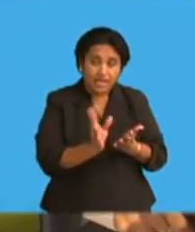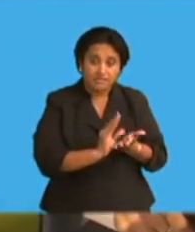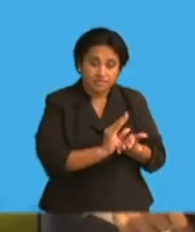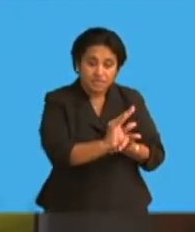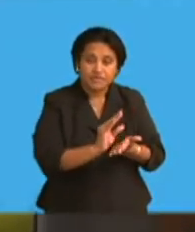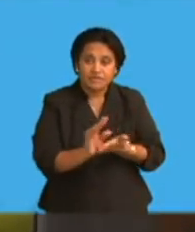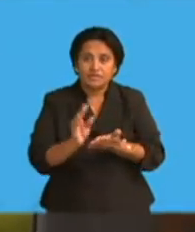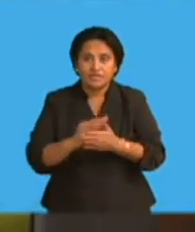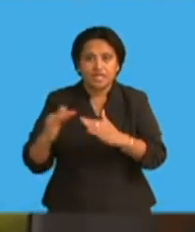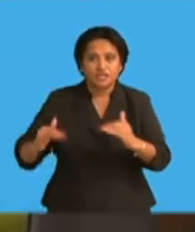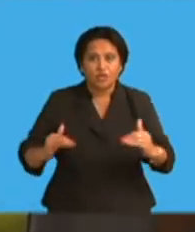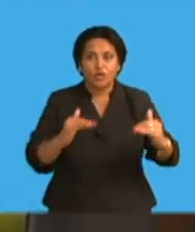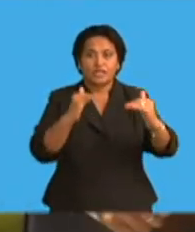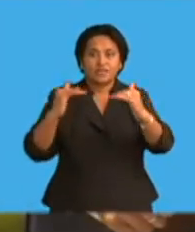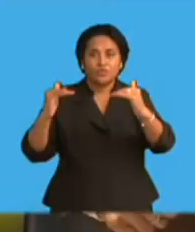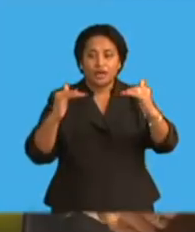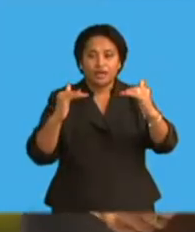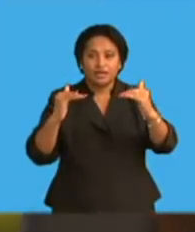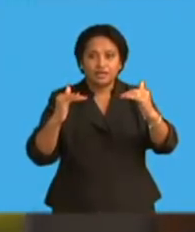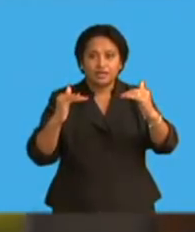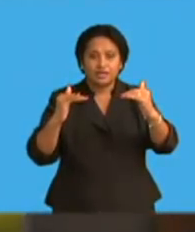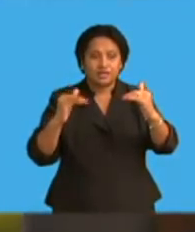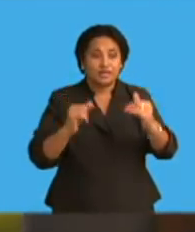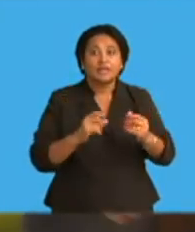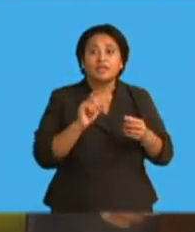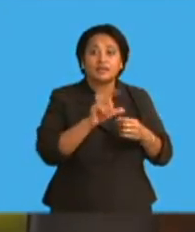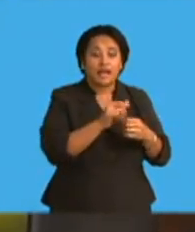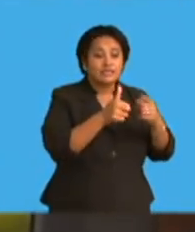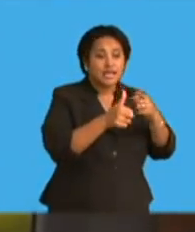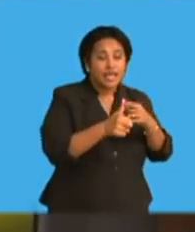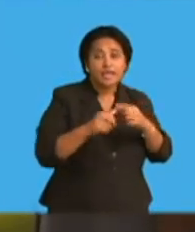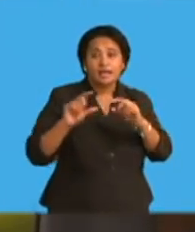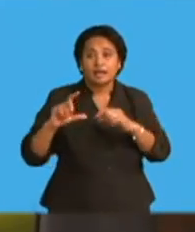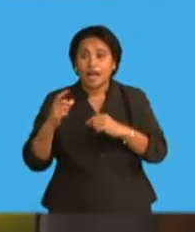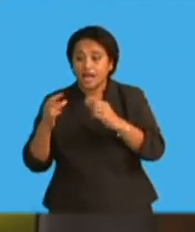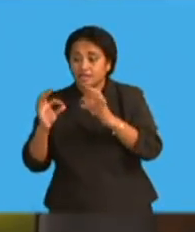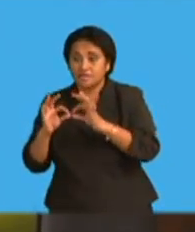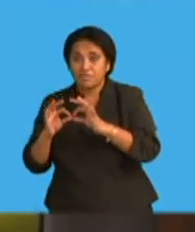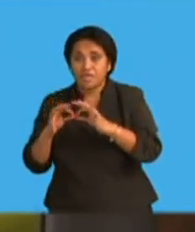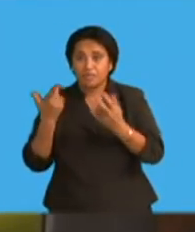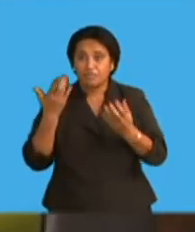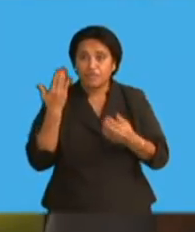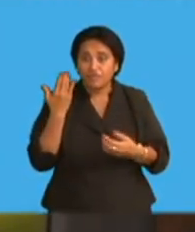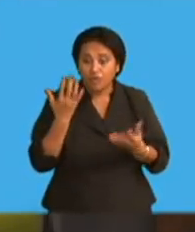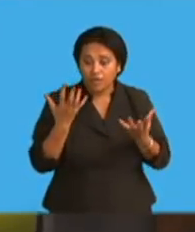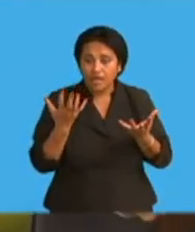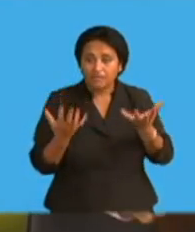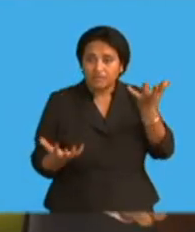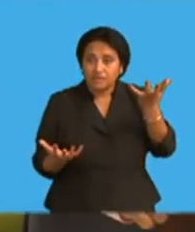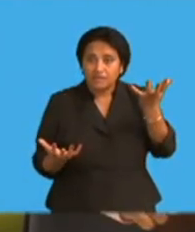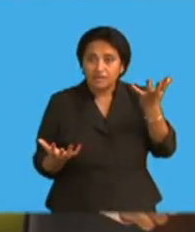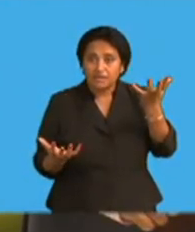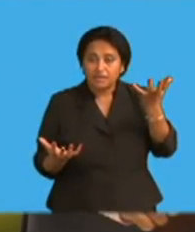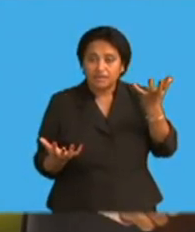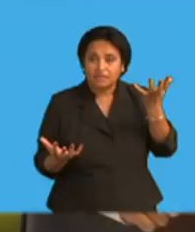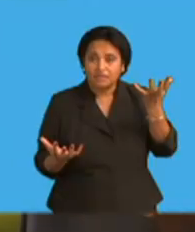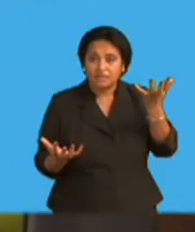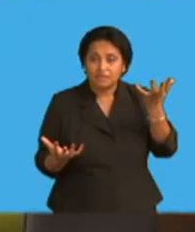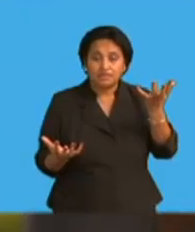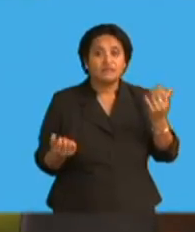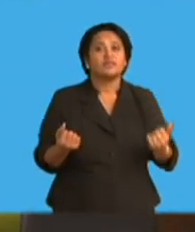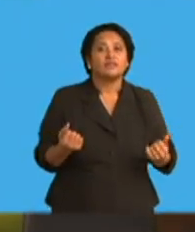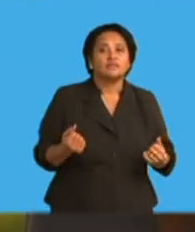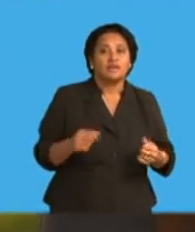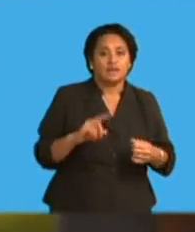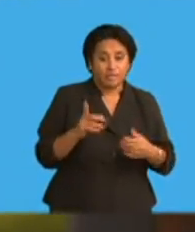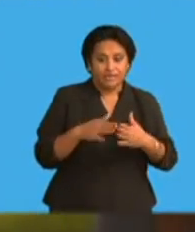share people got more dividends than the Class B shares, when the Fijian holdings was actually set up to benefit the people who got the Class B shares. That's what